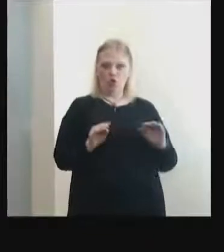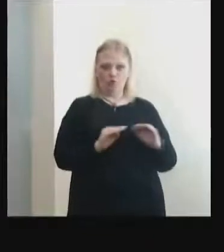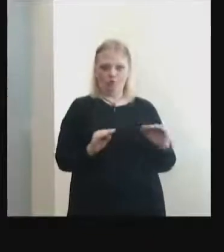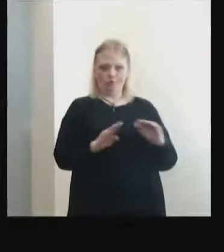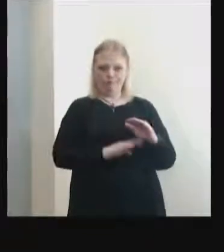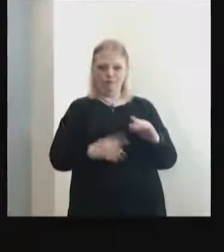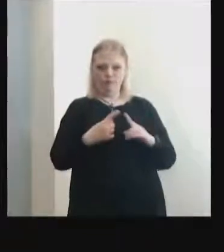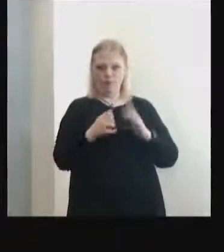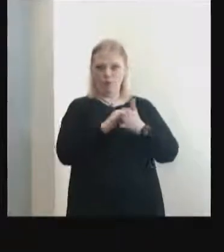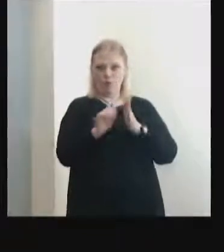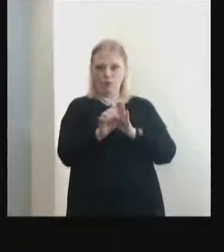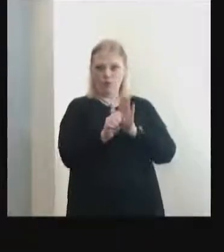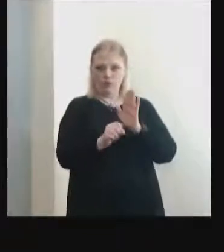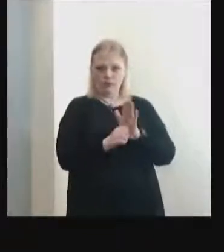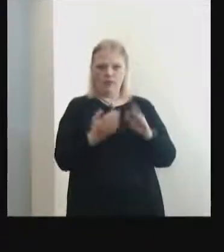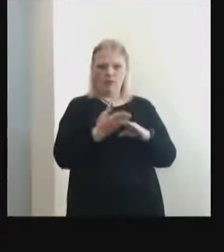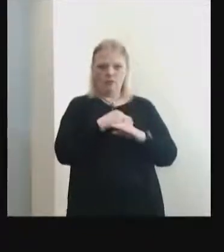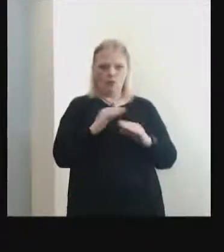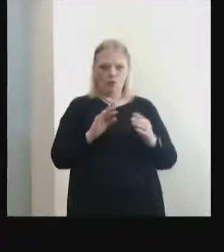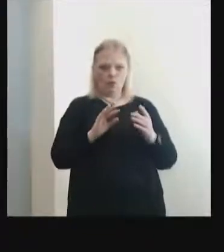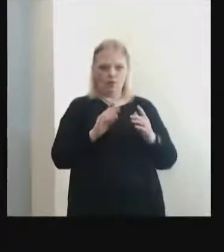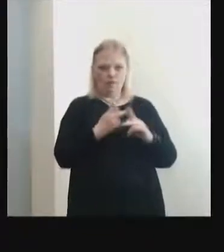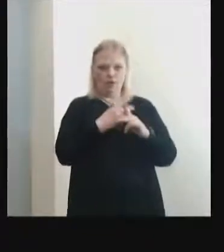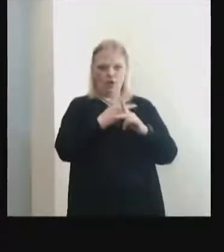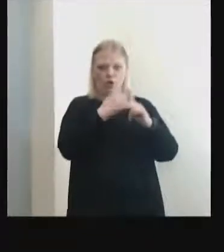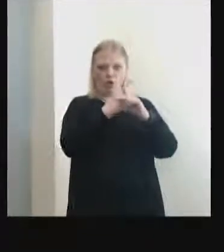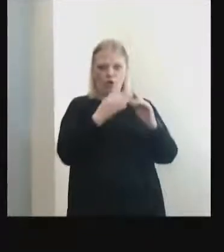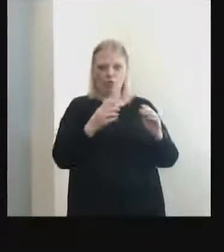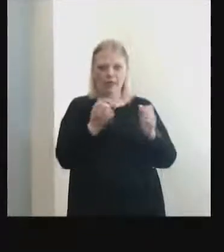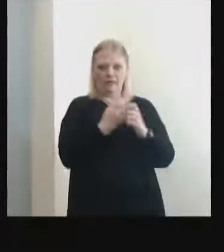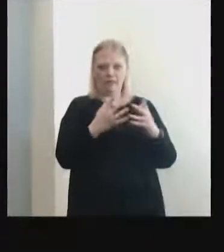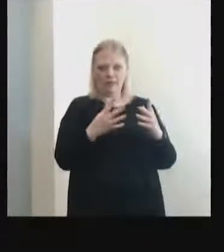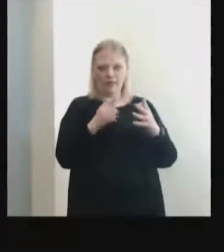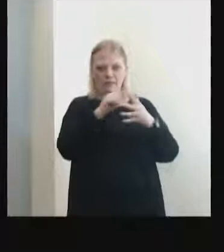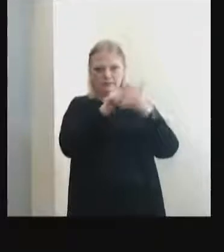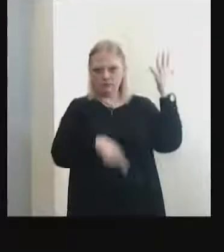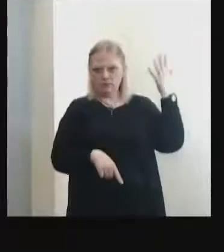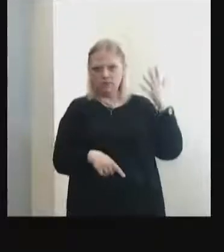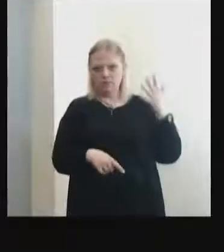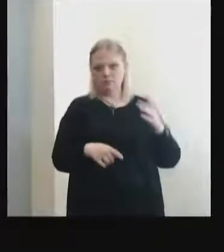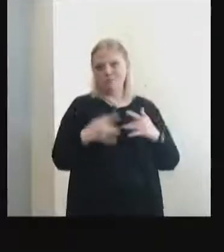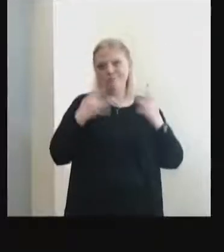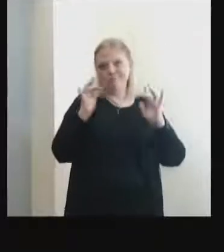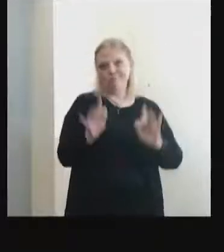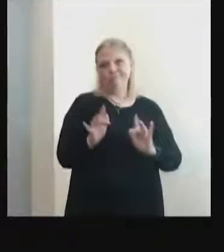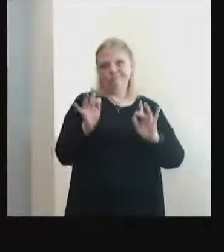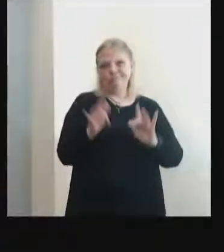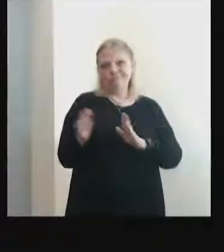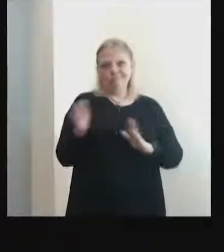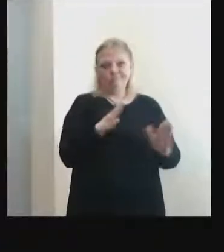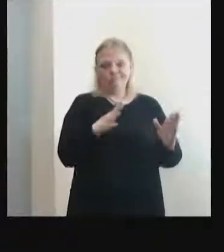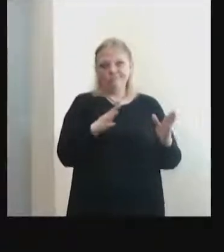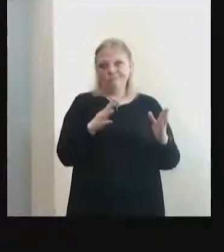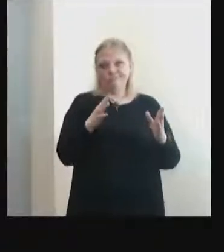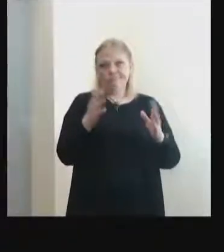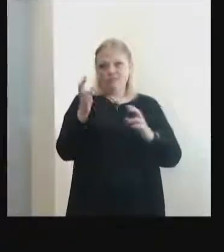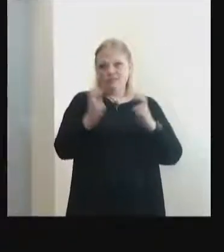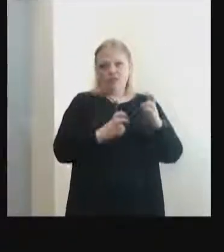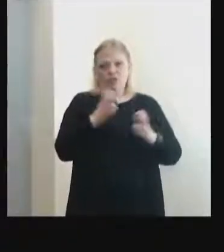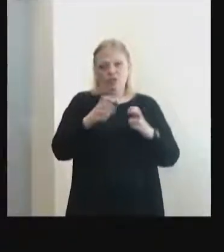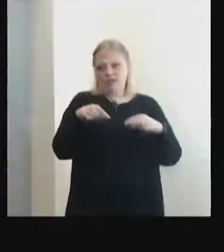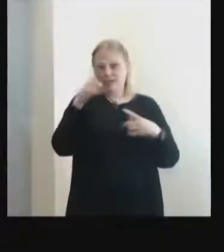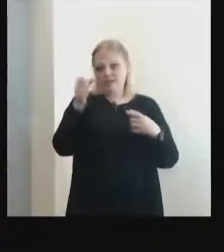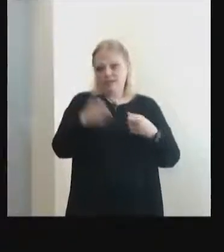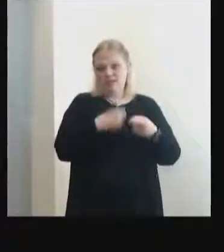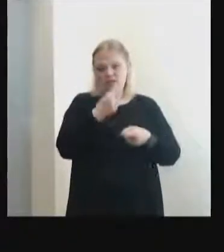by New York State before you can figure out what the ceiling is. So I feel sorry for those folks who were planning on doing another fair, hopefully this